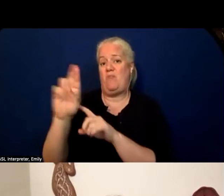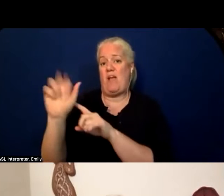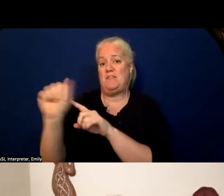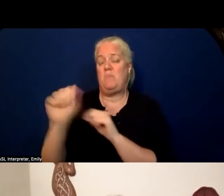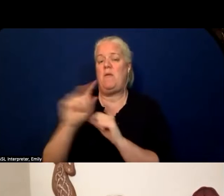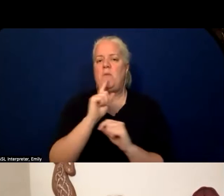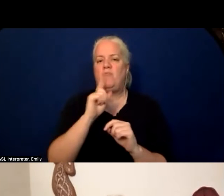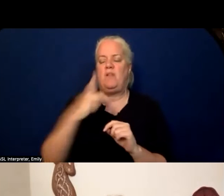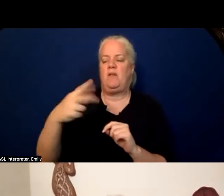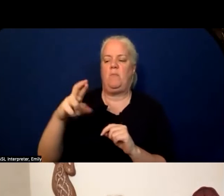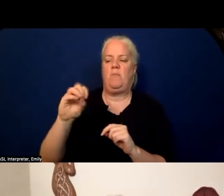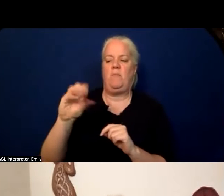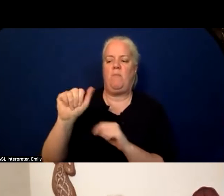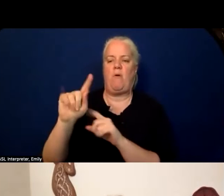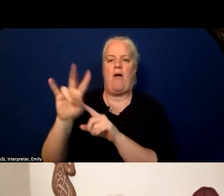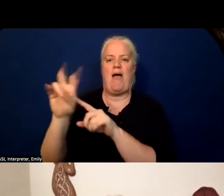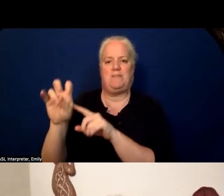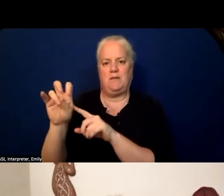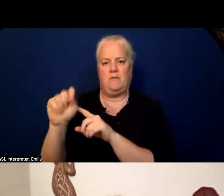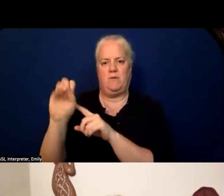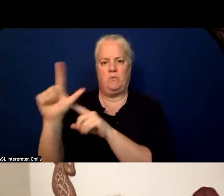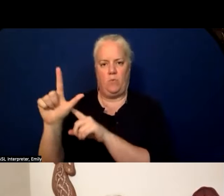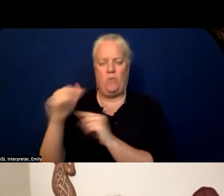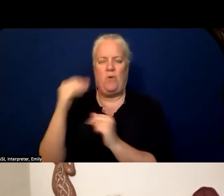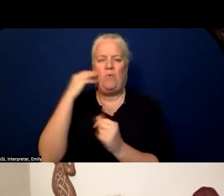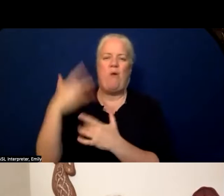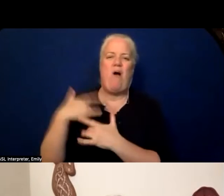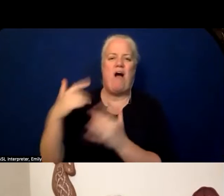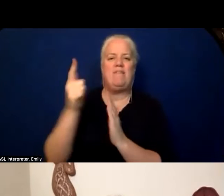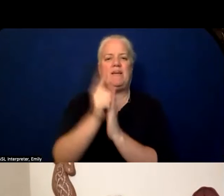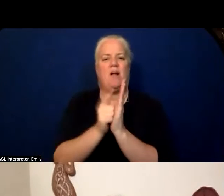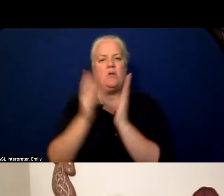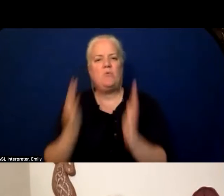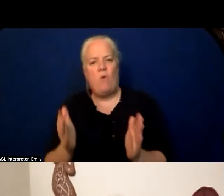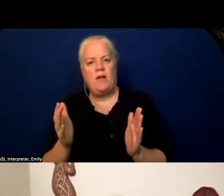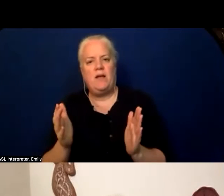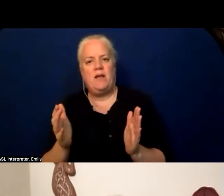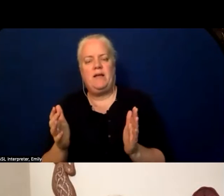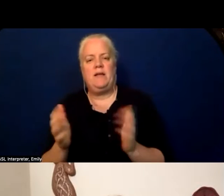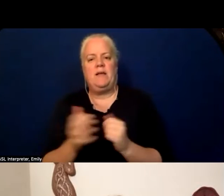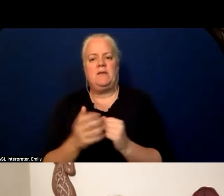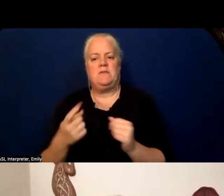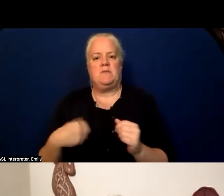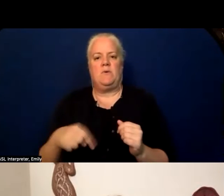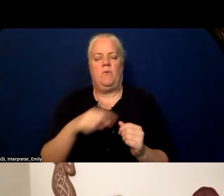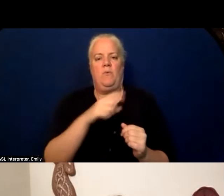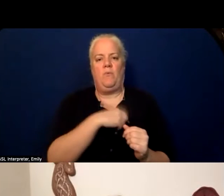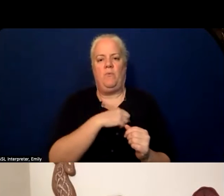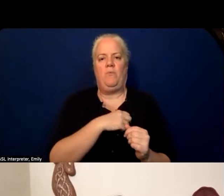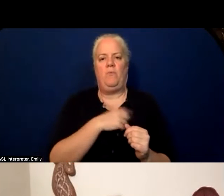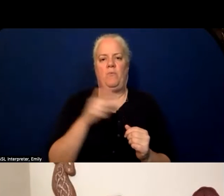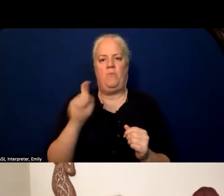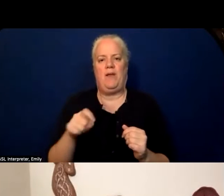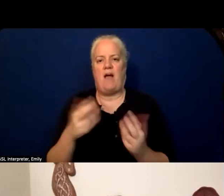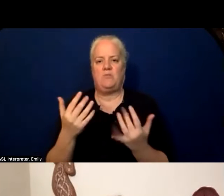right? Too often, some of us are attorneys. I work with New York Lawyers for the Public Interest. We have a lot of end of the pipe post hoc